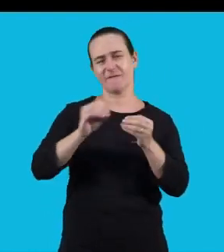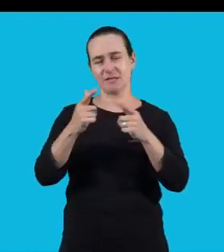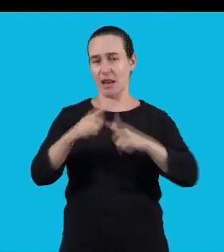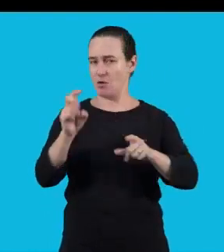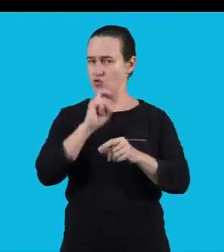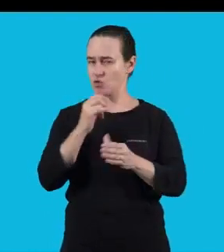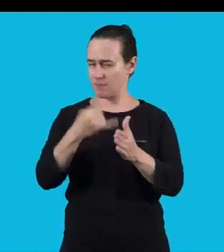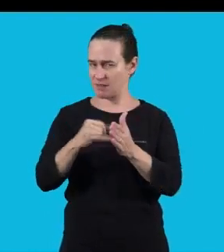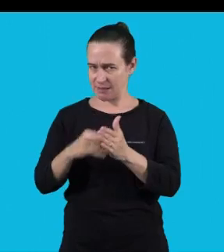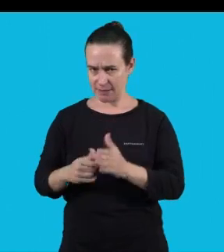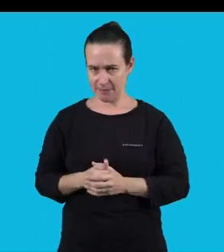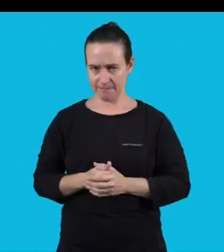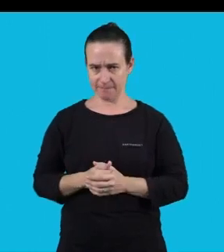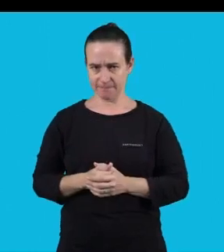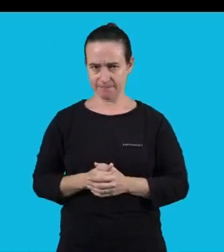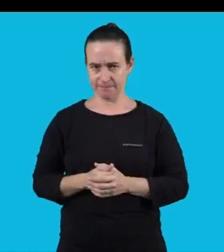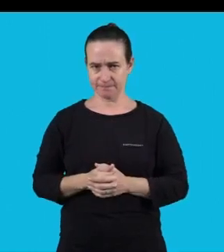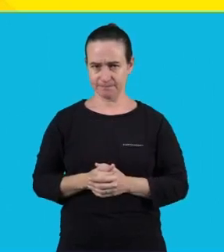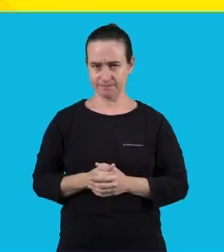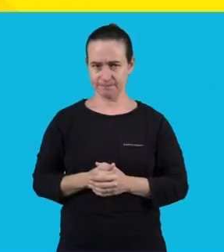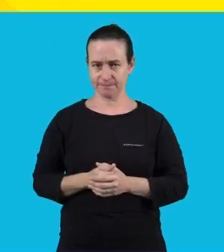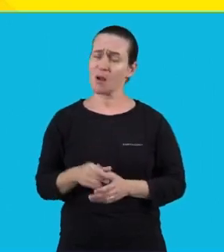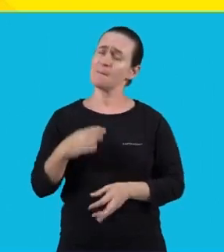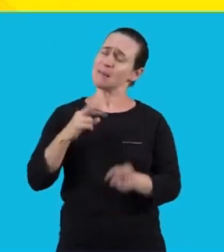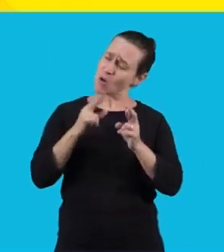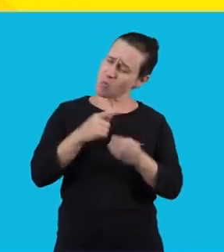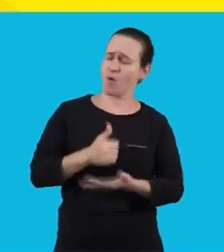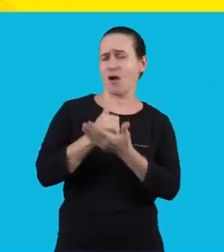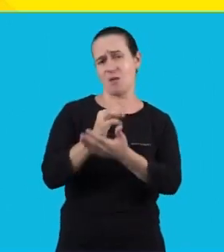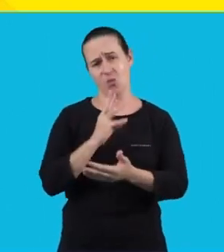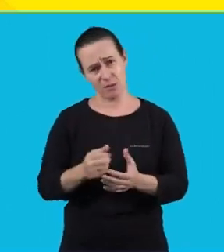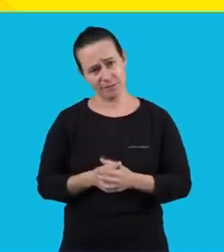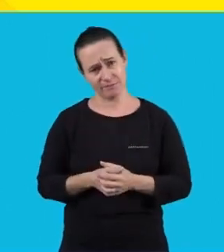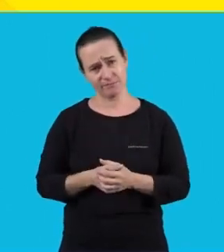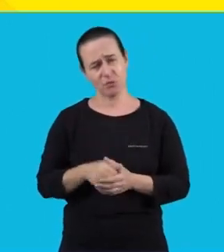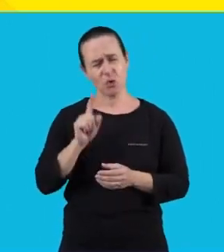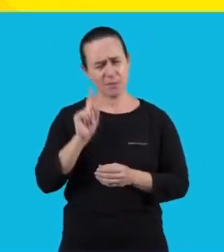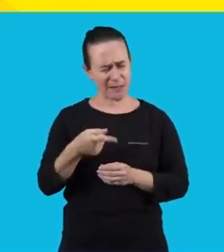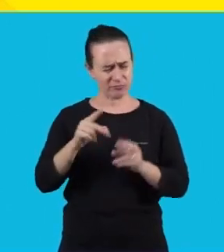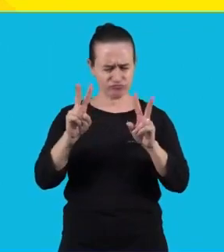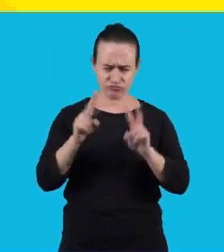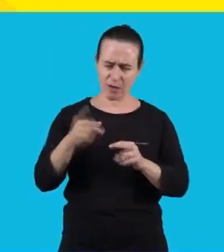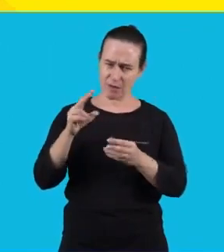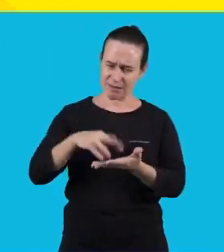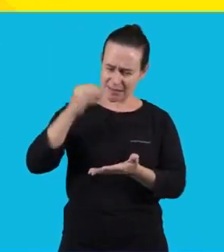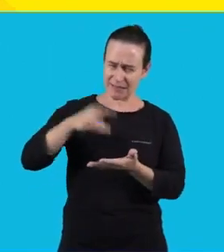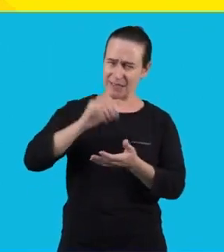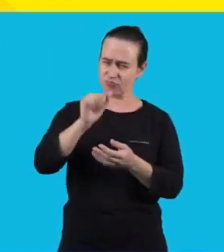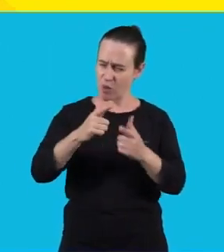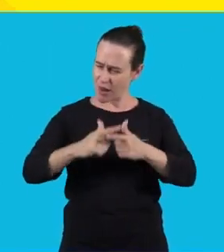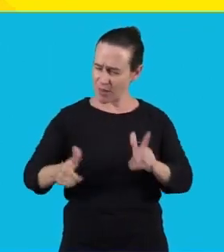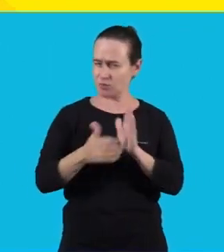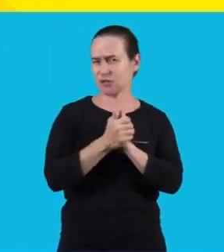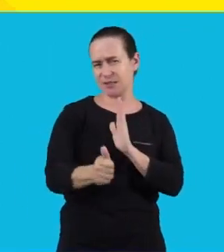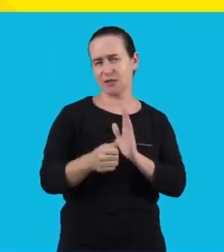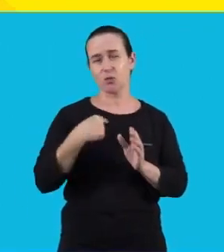and correcting language usage errors. Grade 12s, I hope this will help you in your next exam. Revise your language skills and make